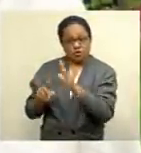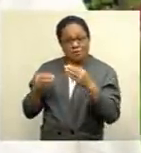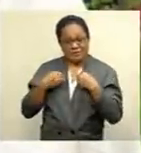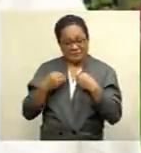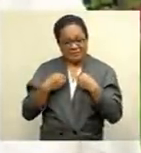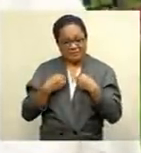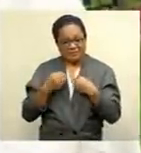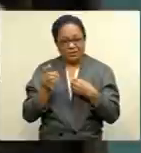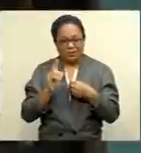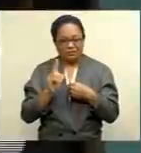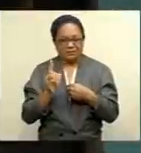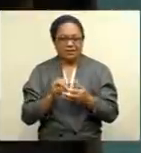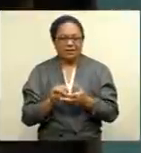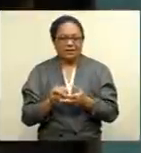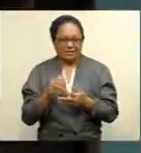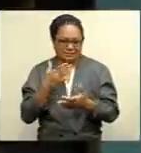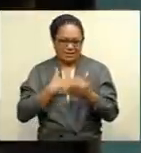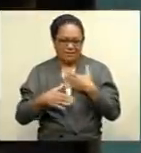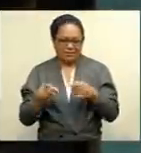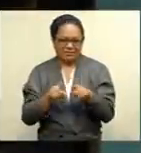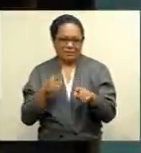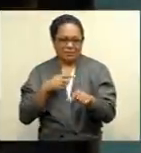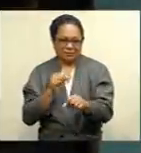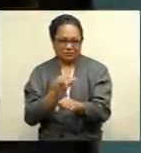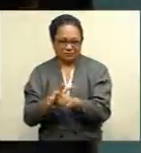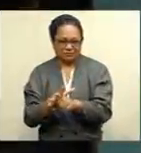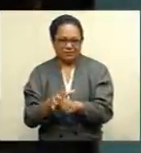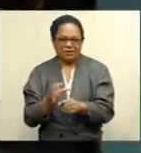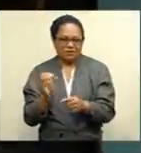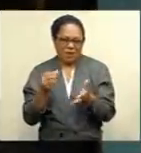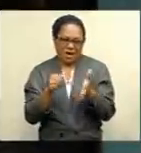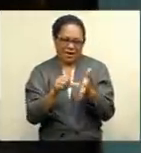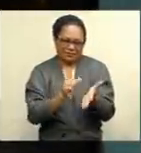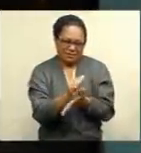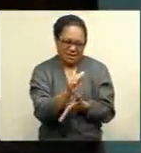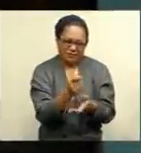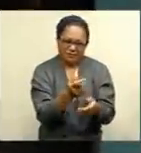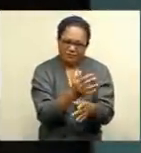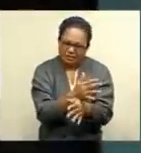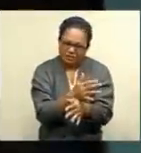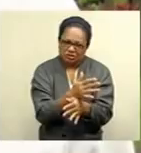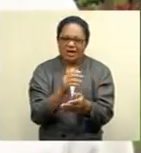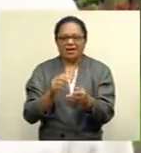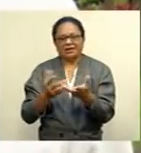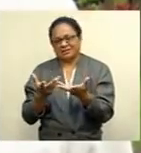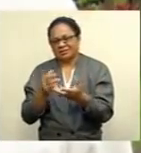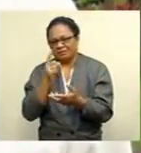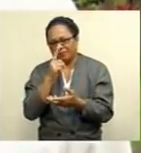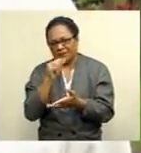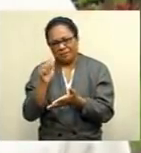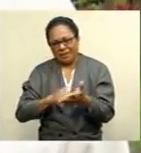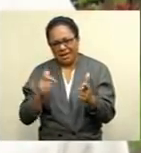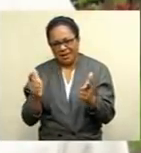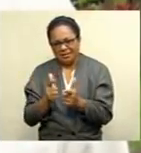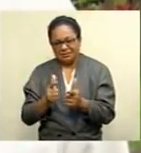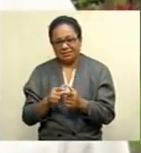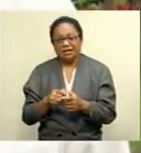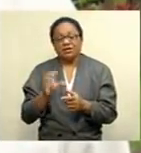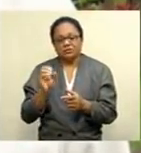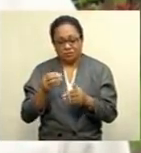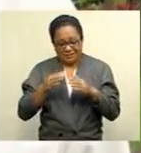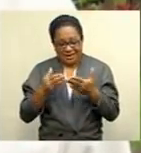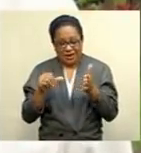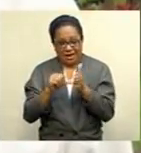fish supplies and also affected my customers. It's hard times now. Make use of your talent and help your